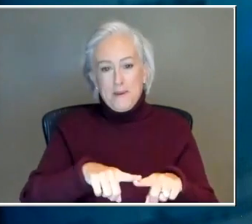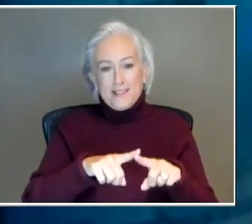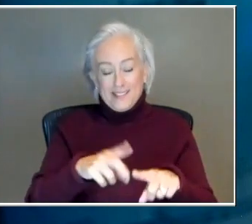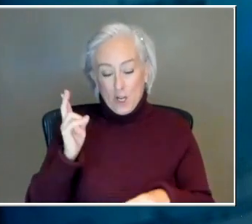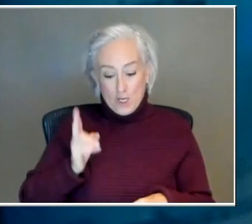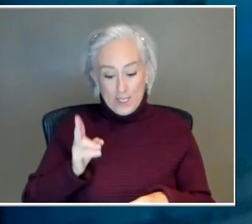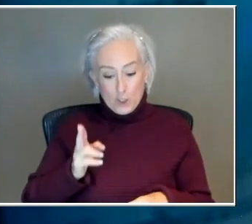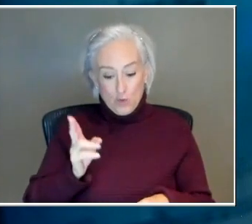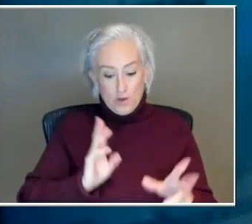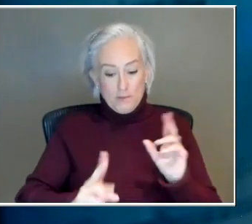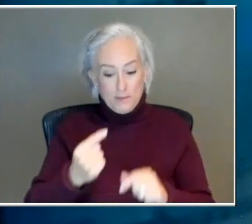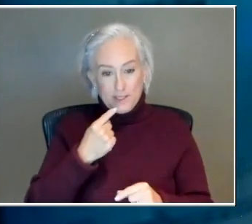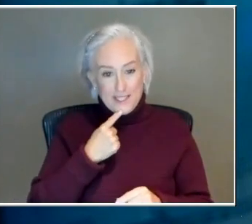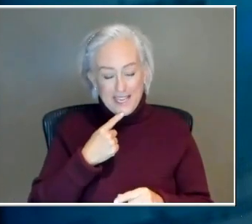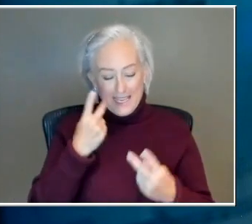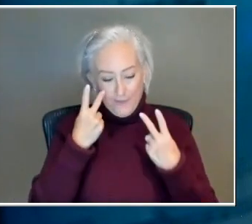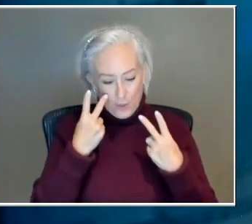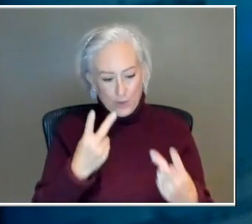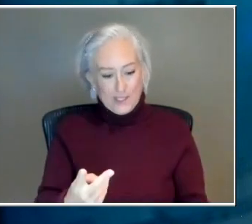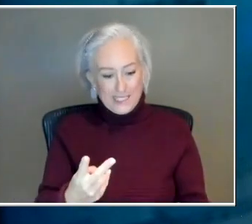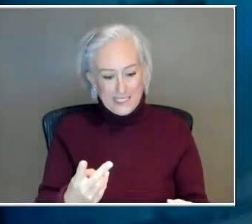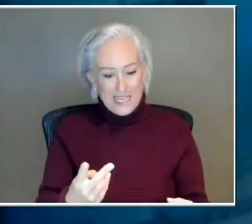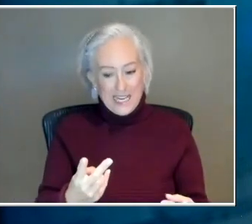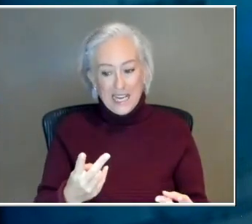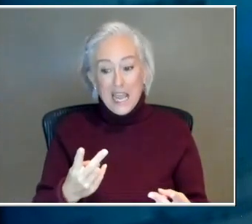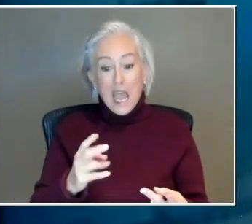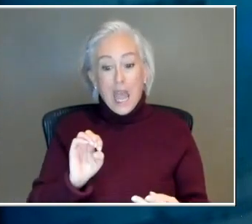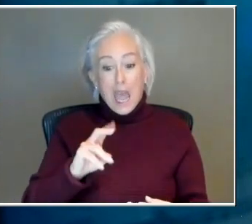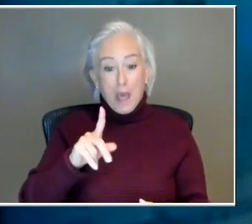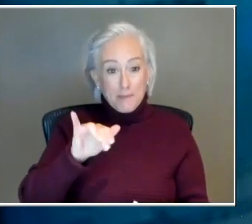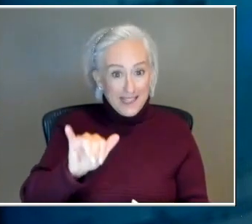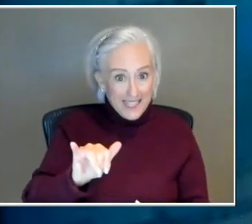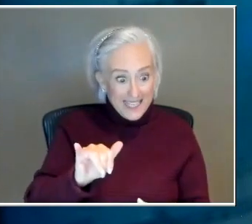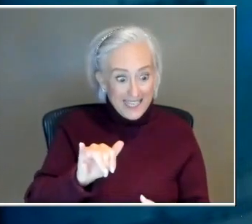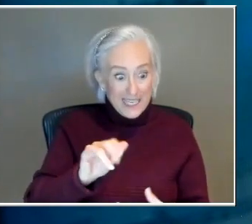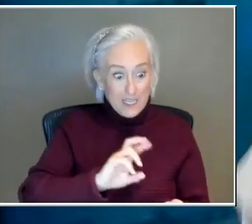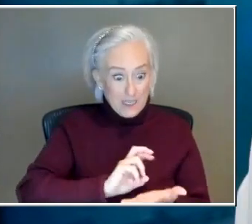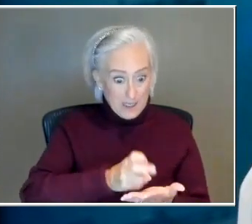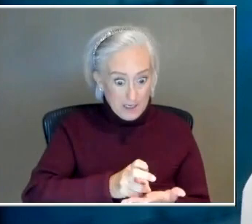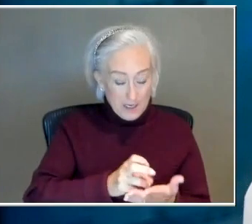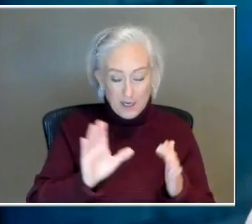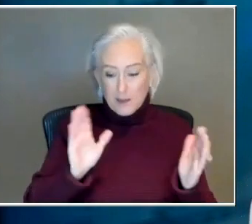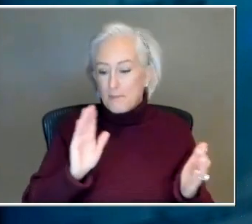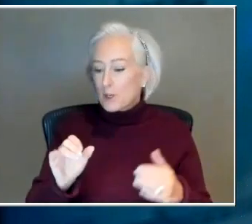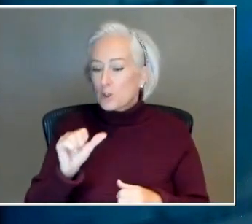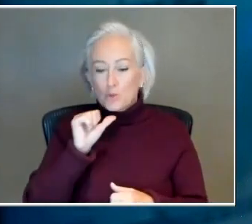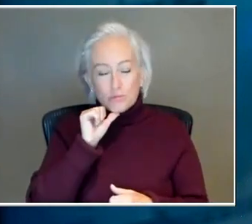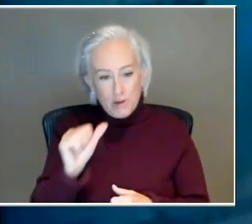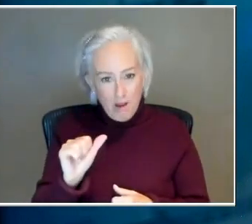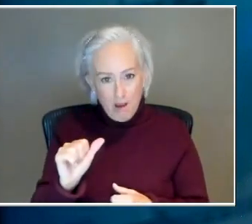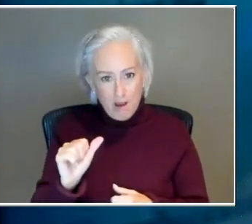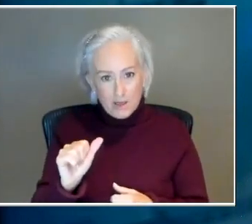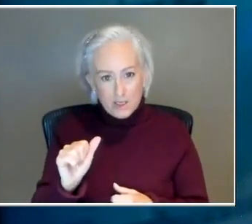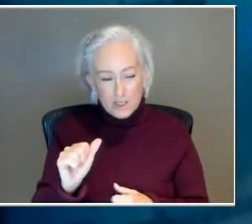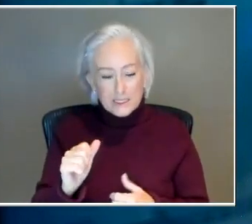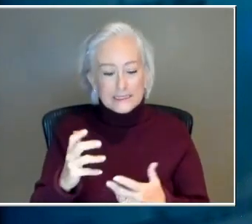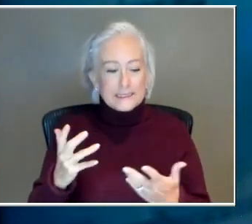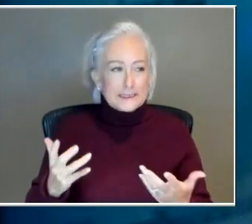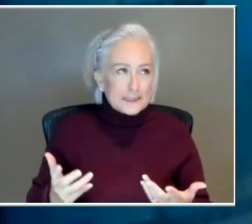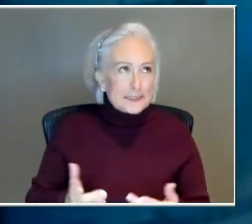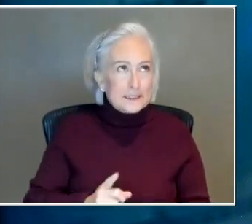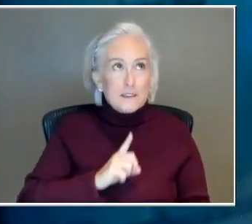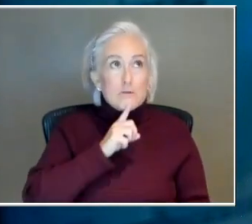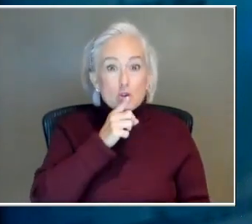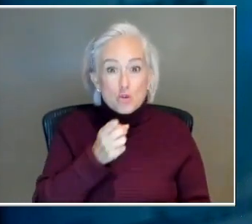non-epileptic event looks a fair bit different from a seizure, or most commonly does. But True faking, that's like a different